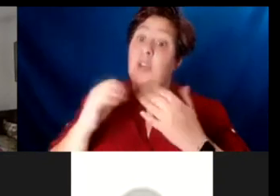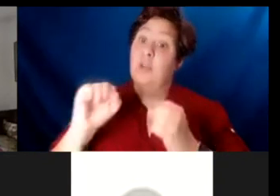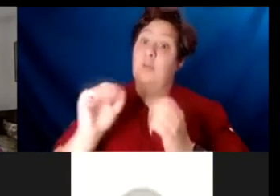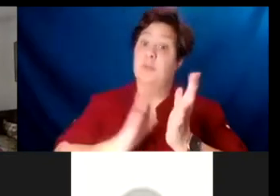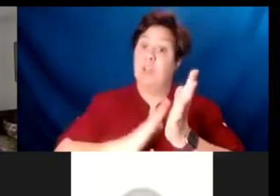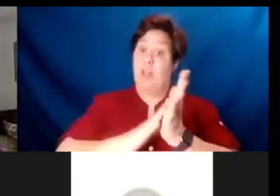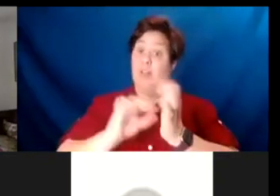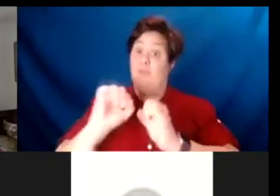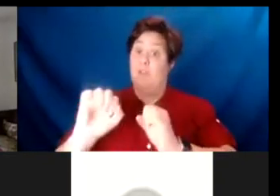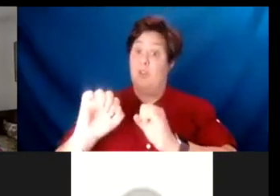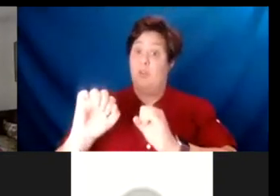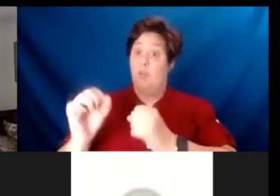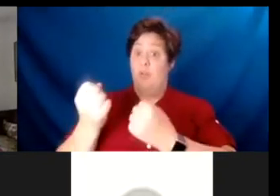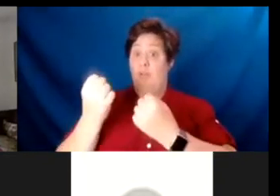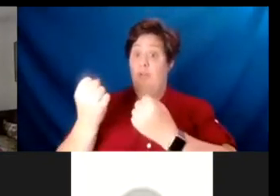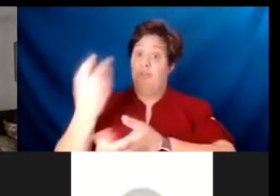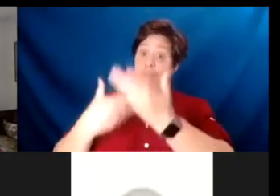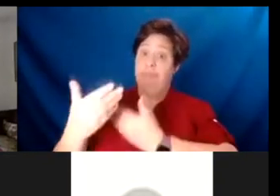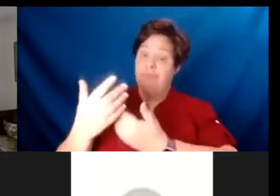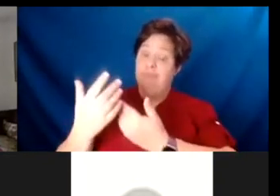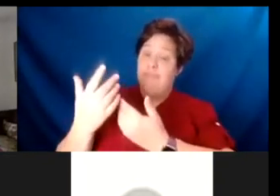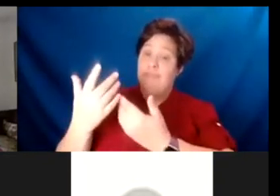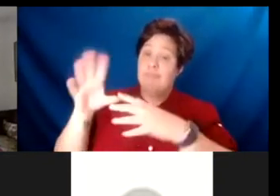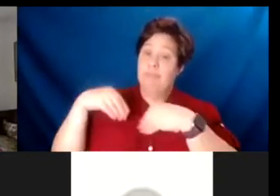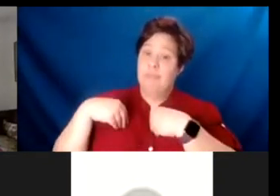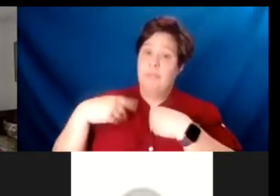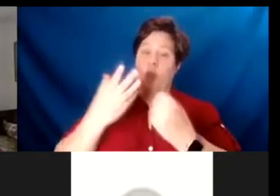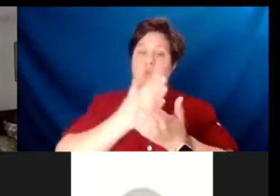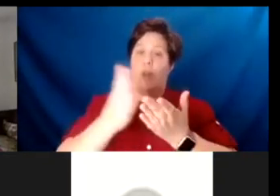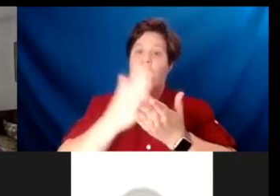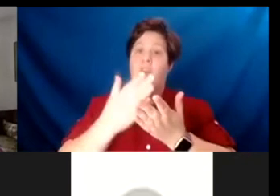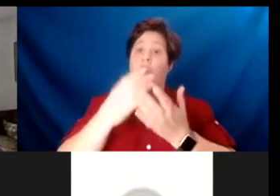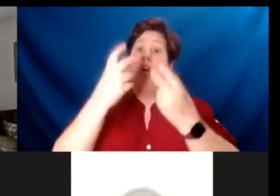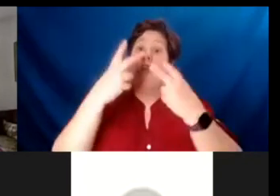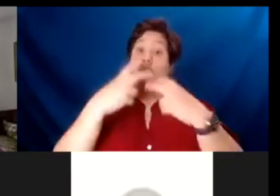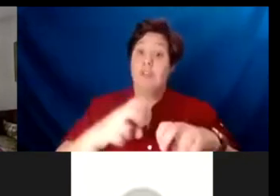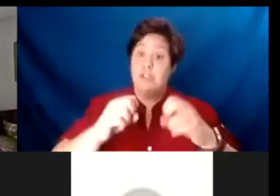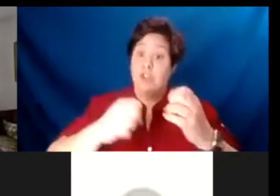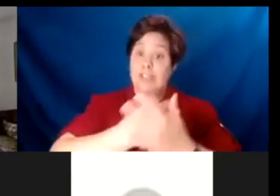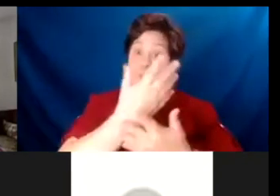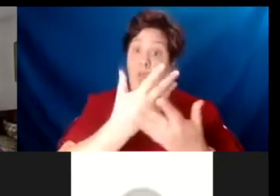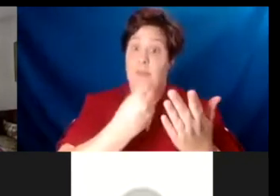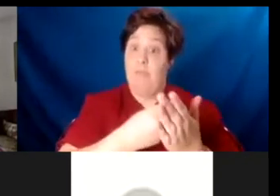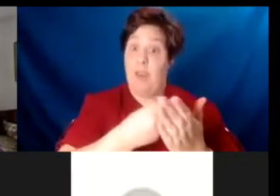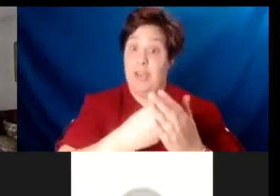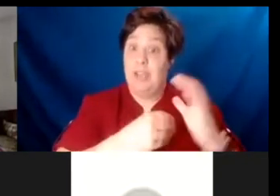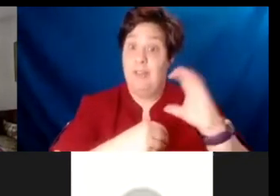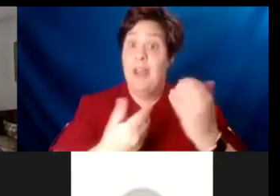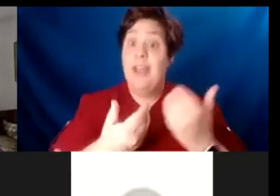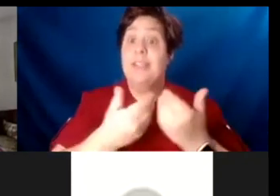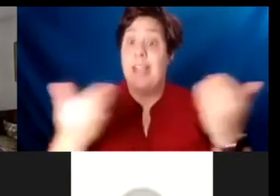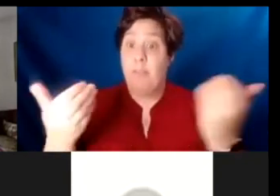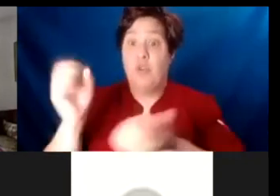I completely take your points. I just wanted to clarify that the R&D money is separate to the